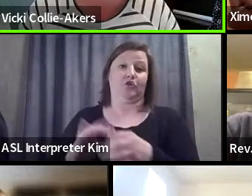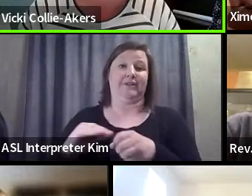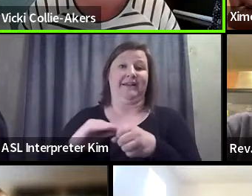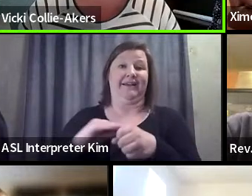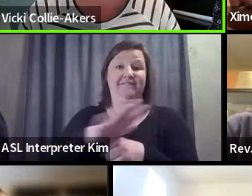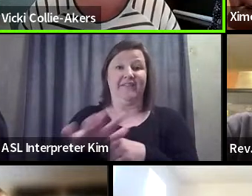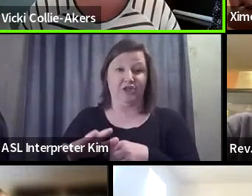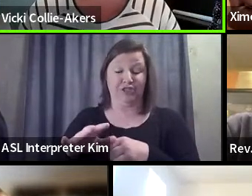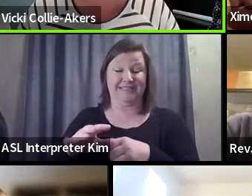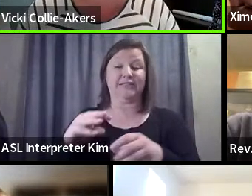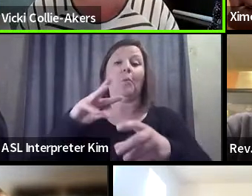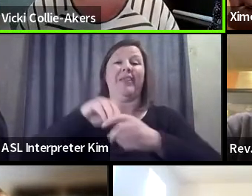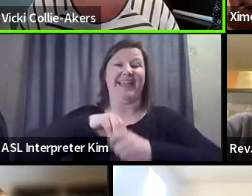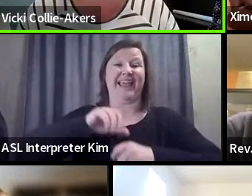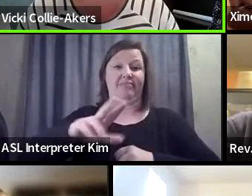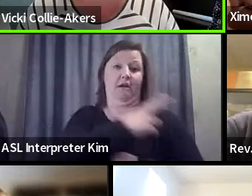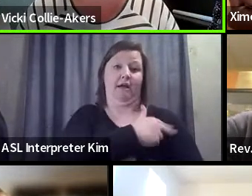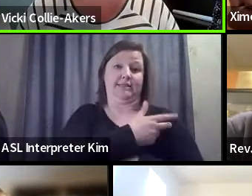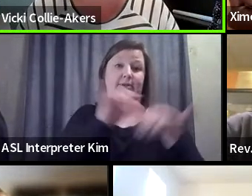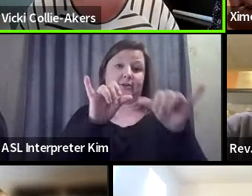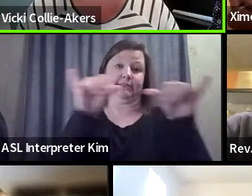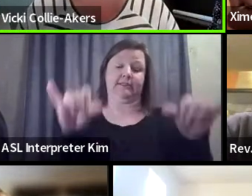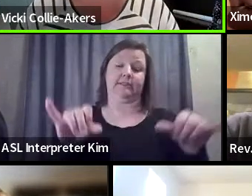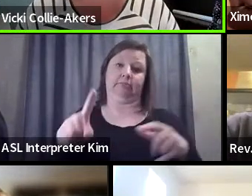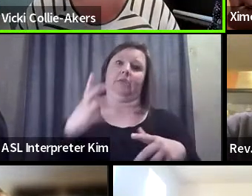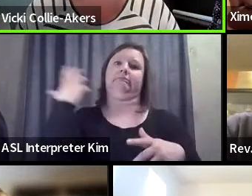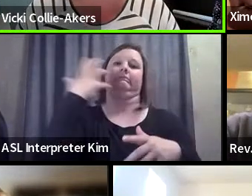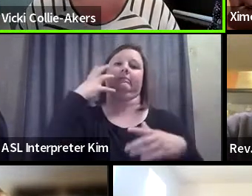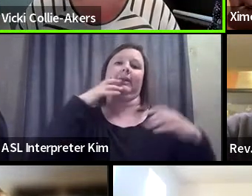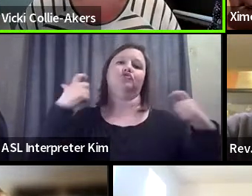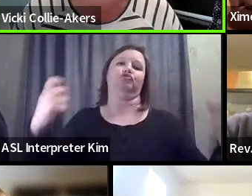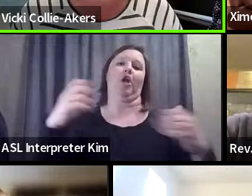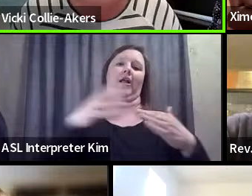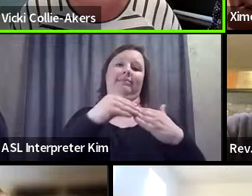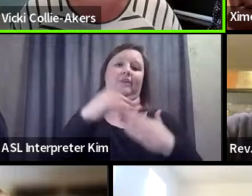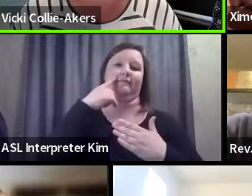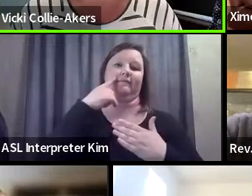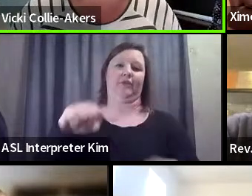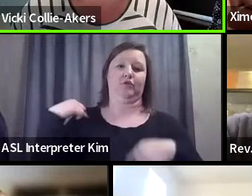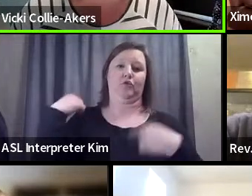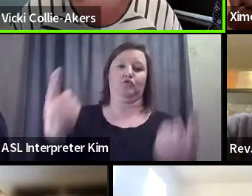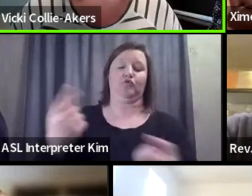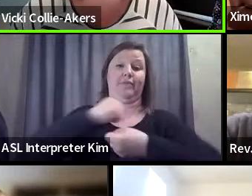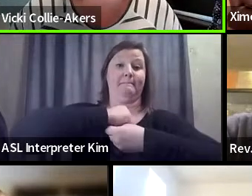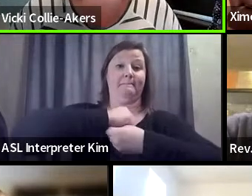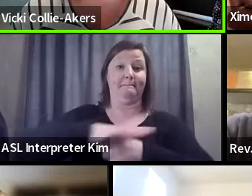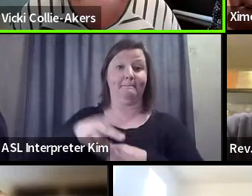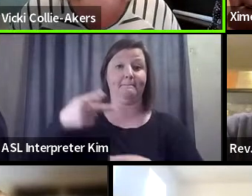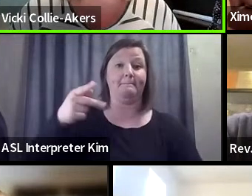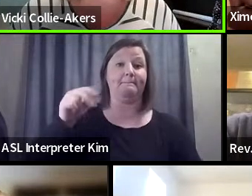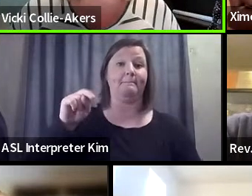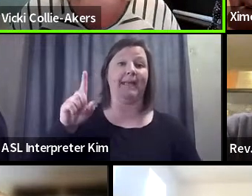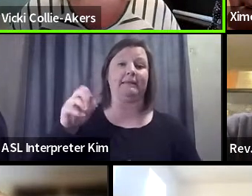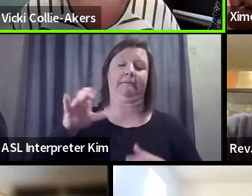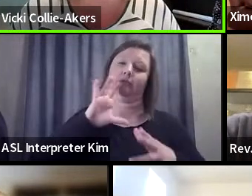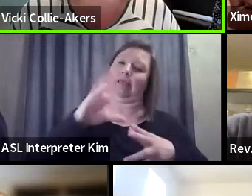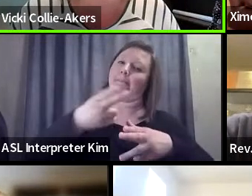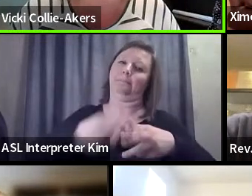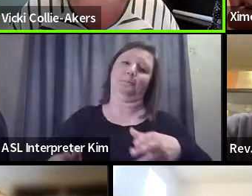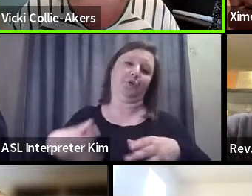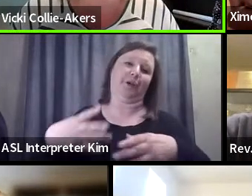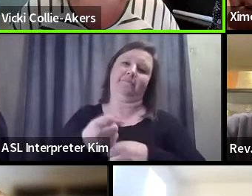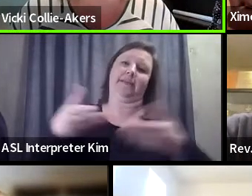system, and has provided significant leadership throughout the COVID pandemic. With that brief introduction, I'll hand it over to